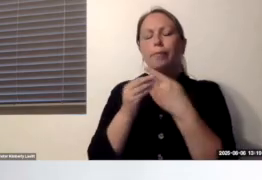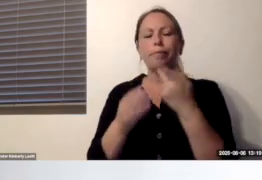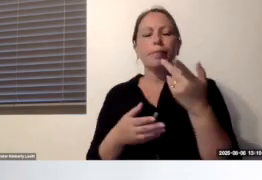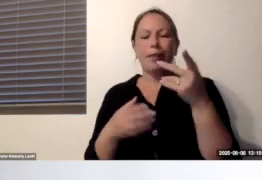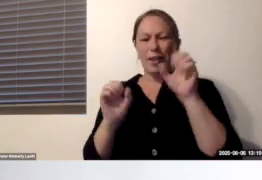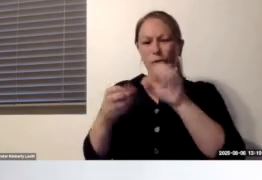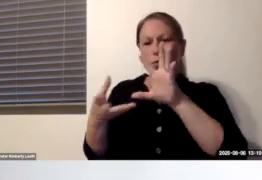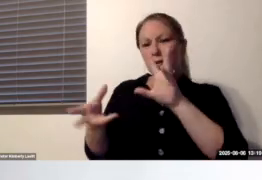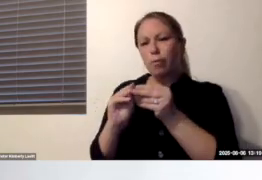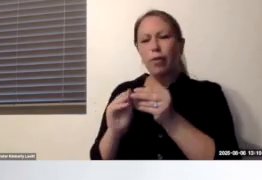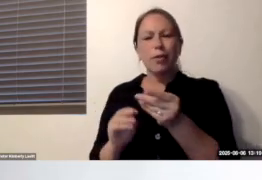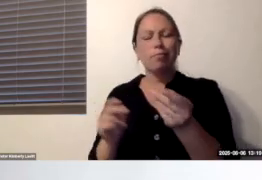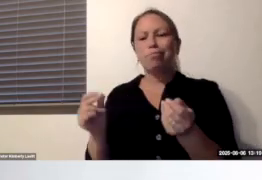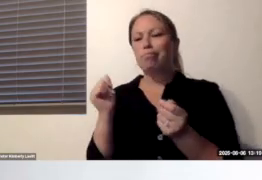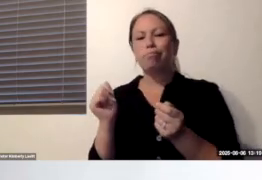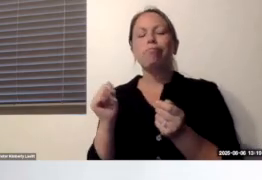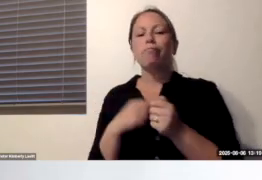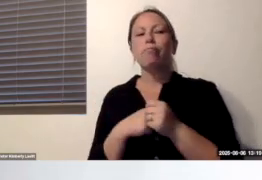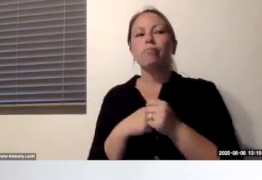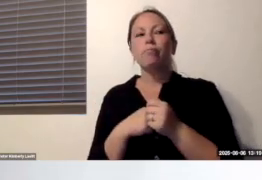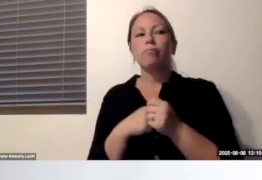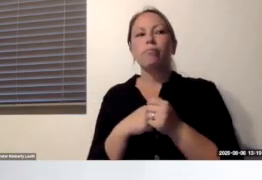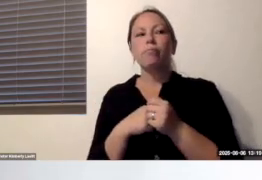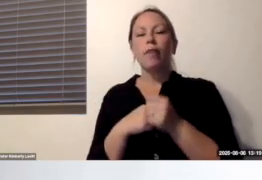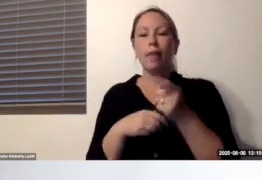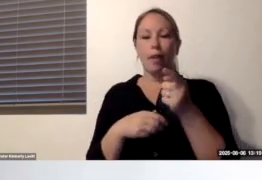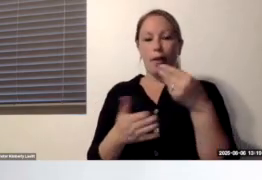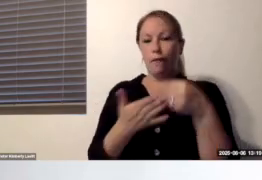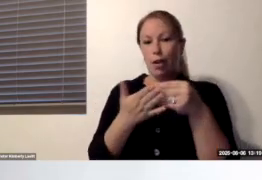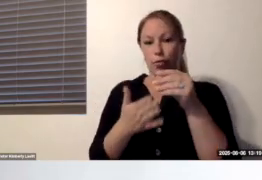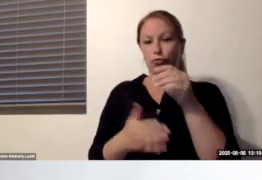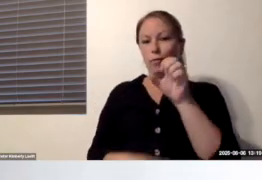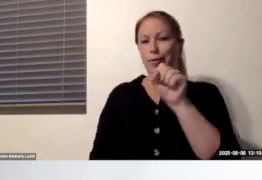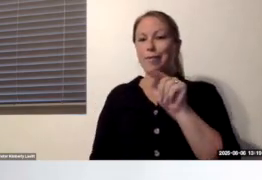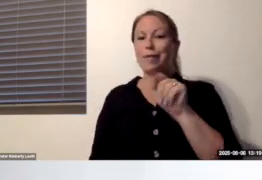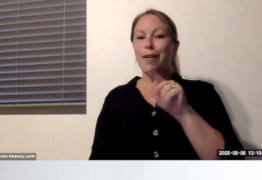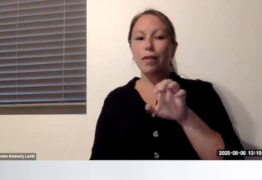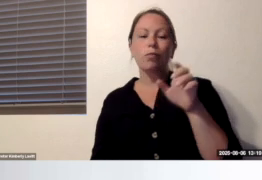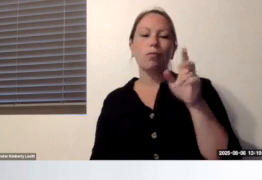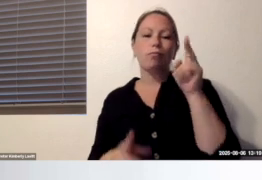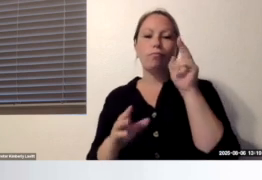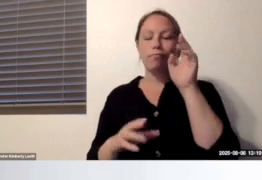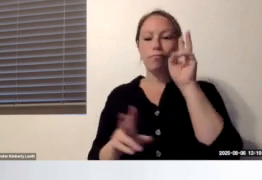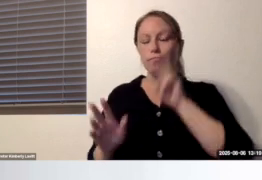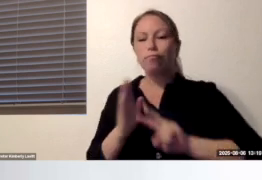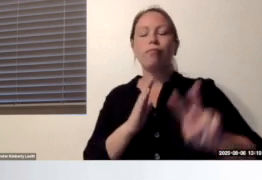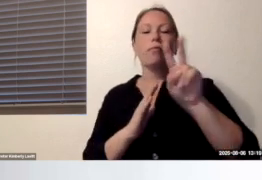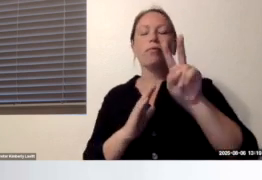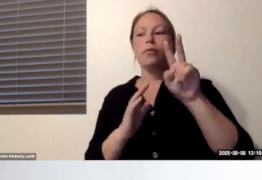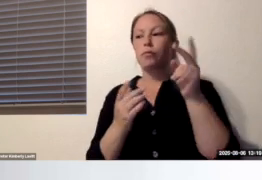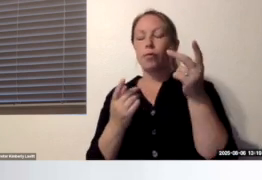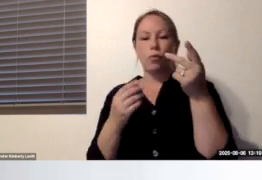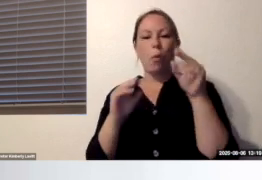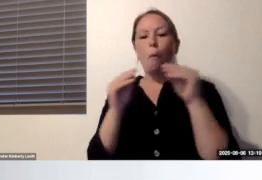summarize quickly the financial state, basically looking forward as we are as a dealer to doing more of these